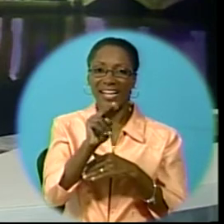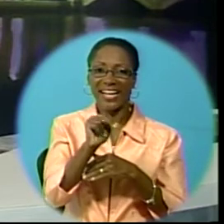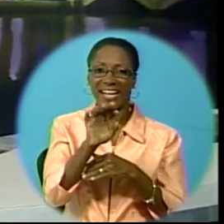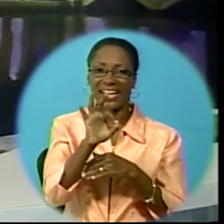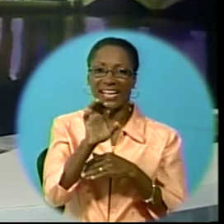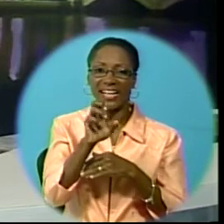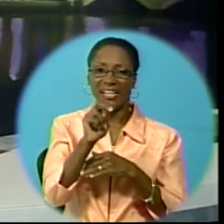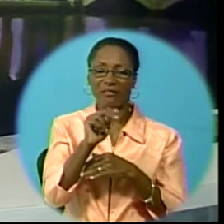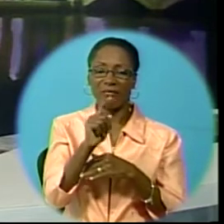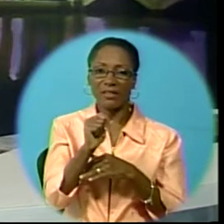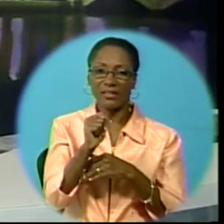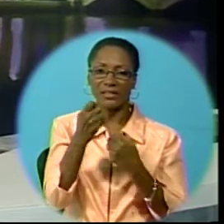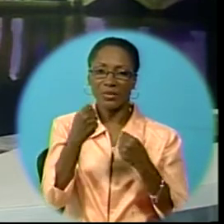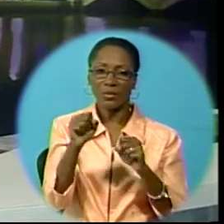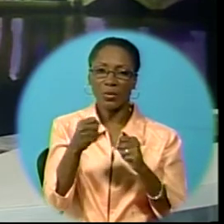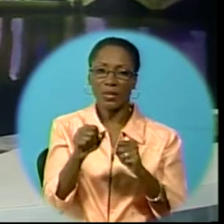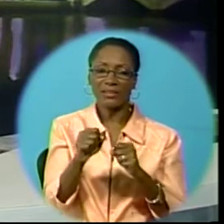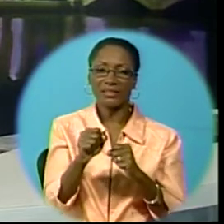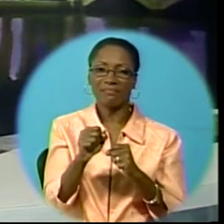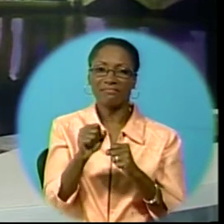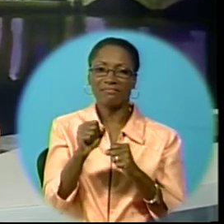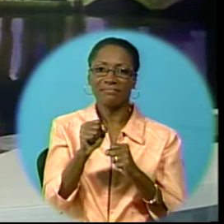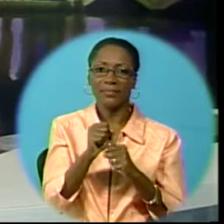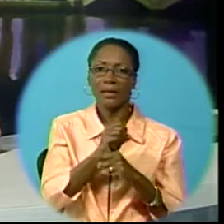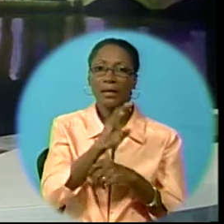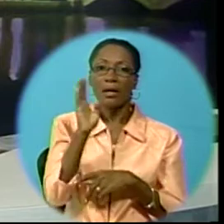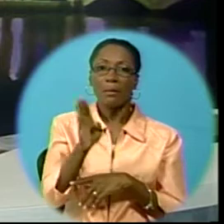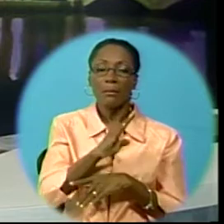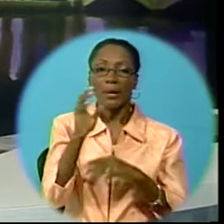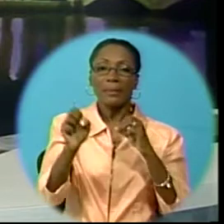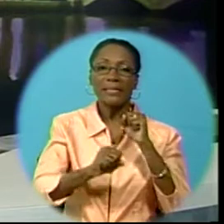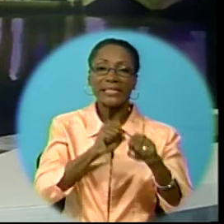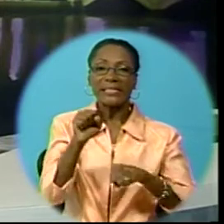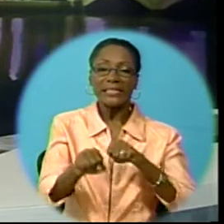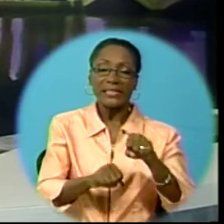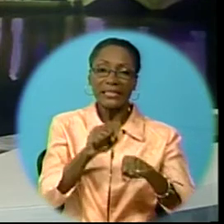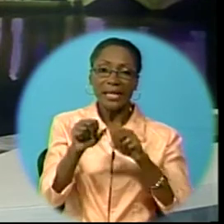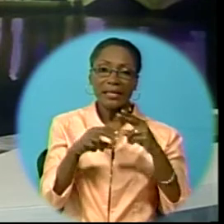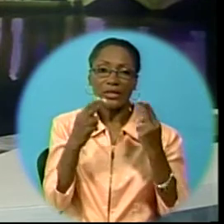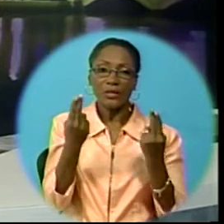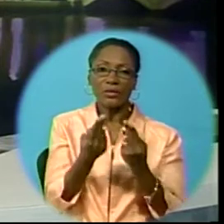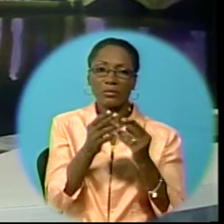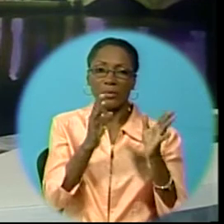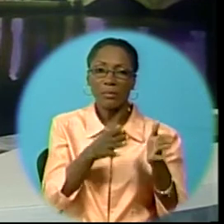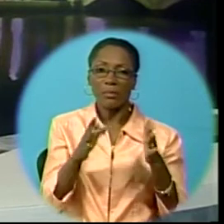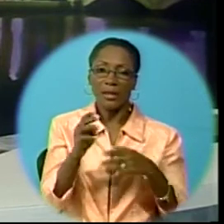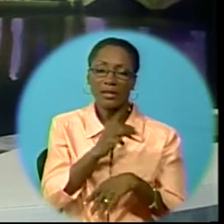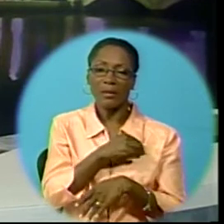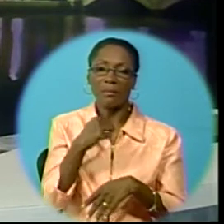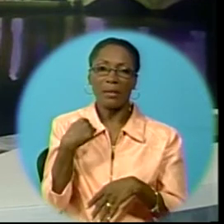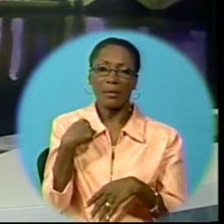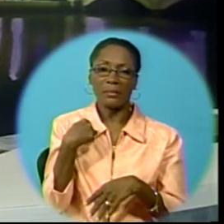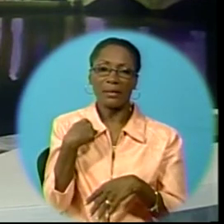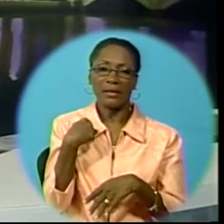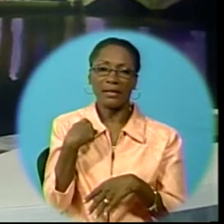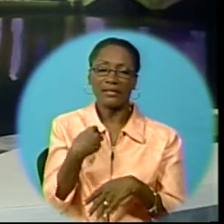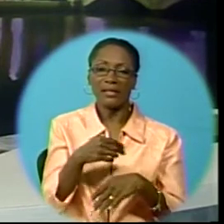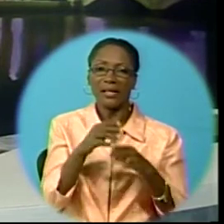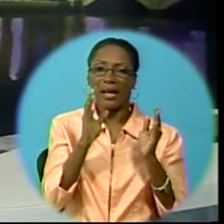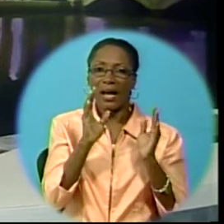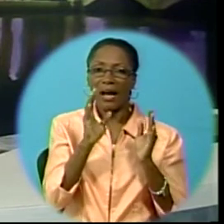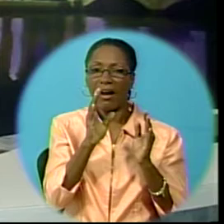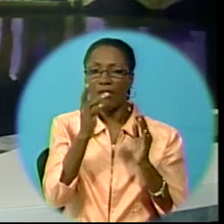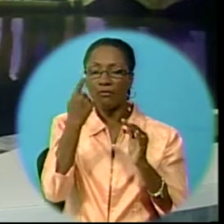their day in the sun. The Barbados Cycling Union is looking to prepare its members and athletes for success, not